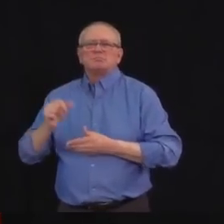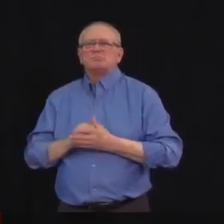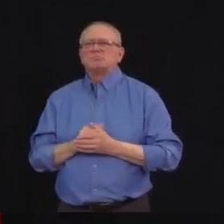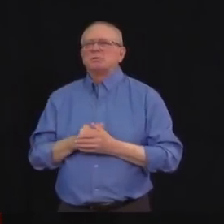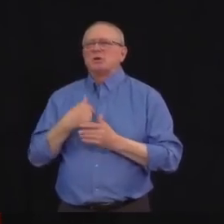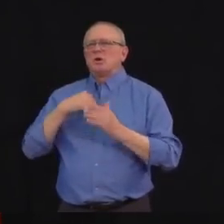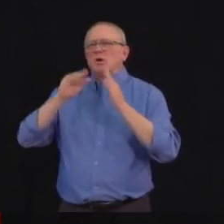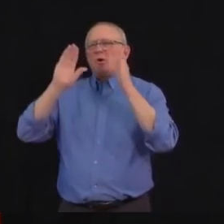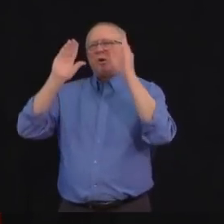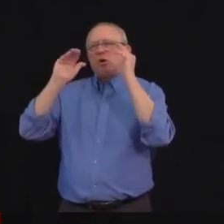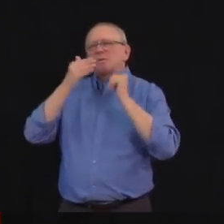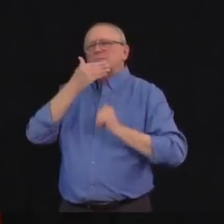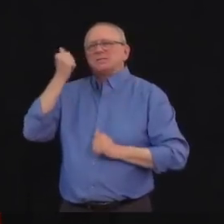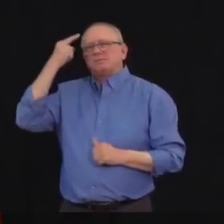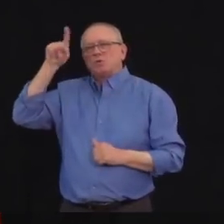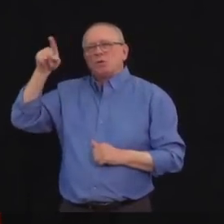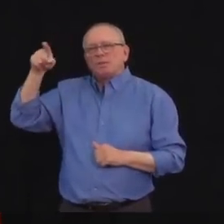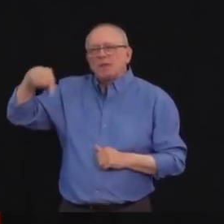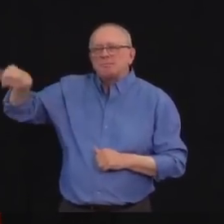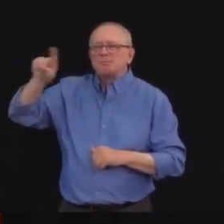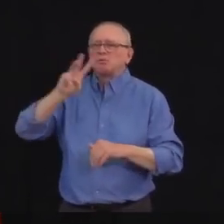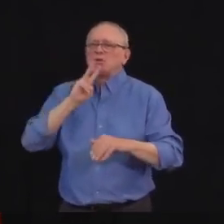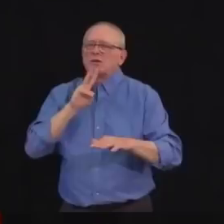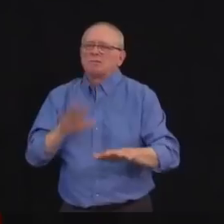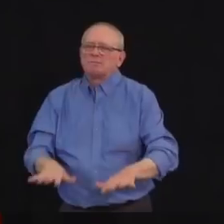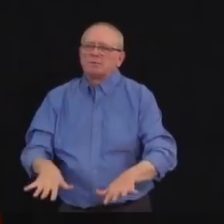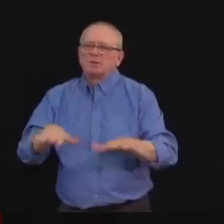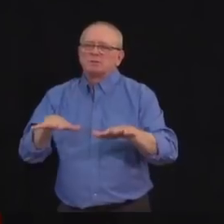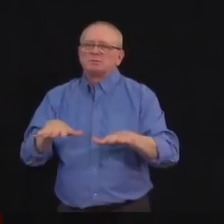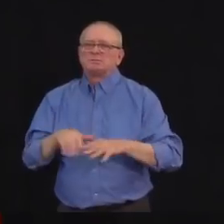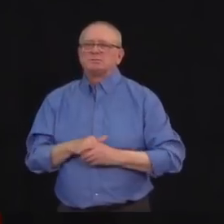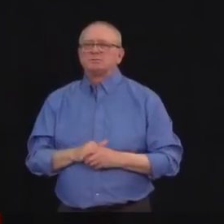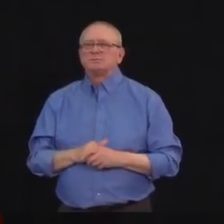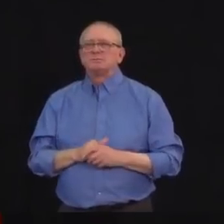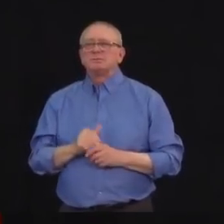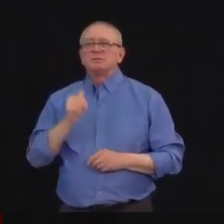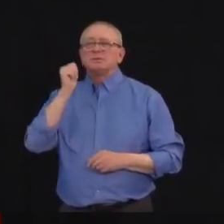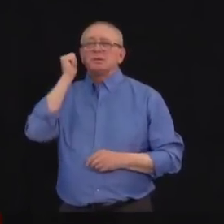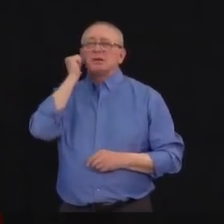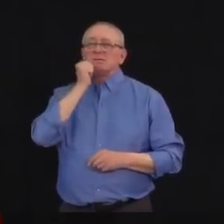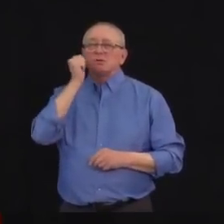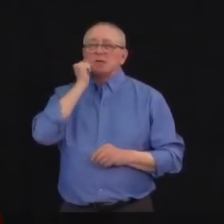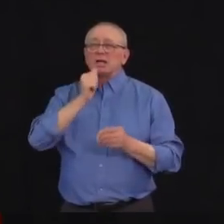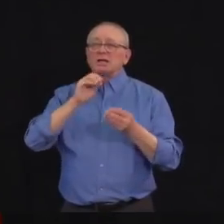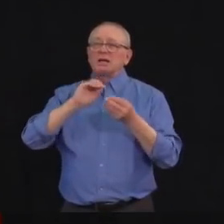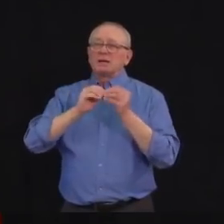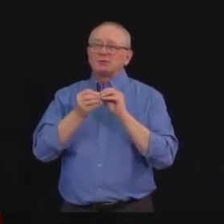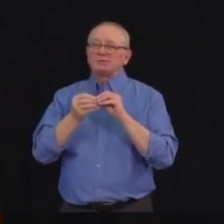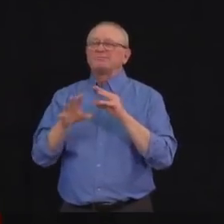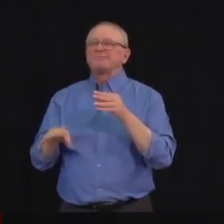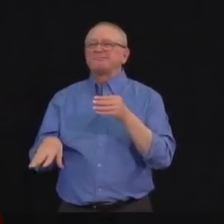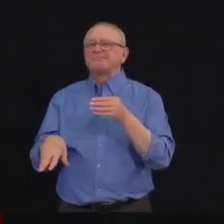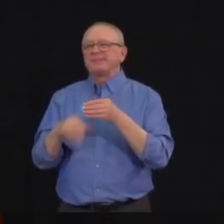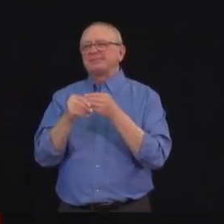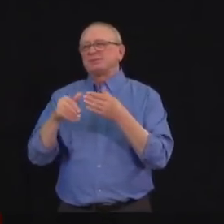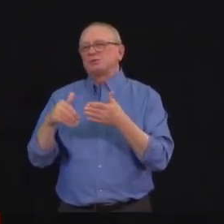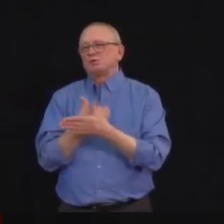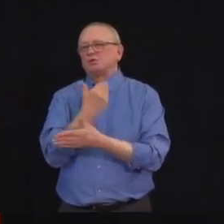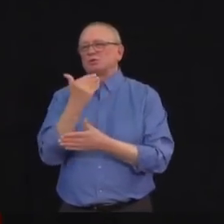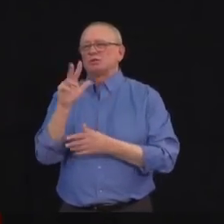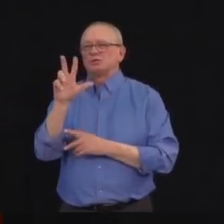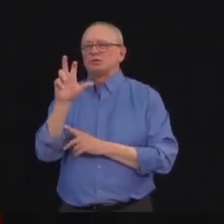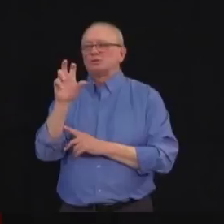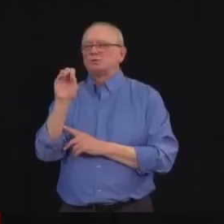flood. For the daily numbers, we have confirmed an additional 306 cases over the last 24